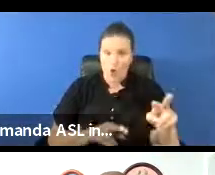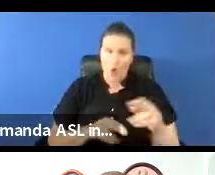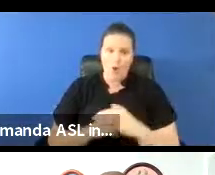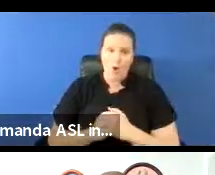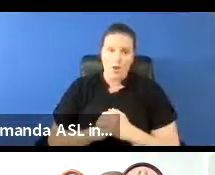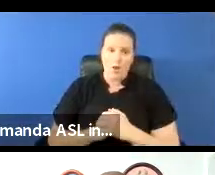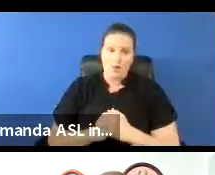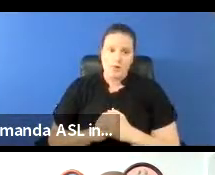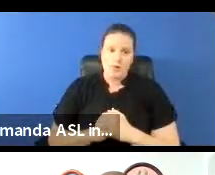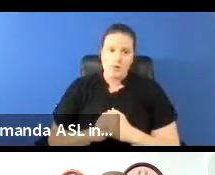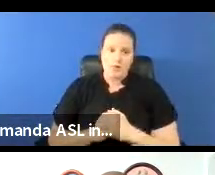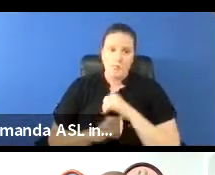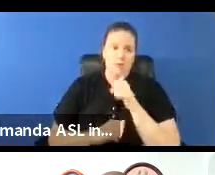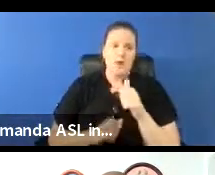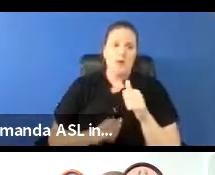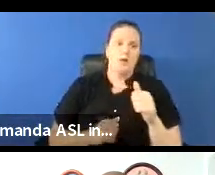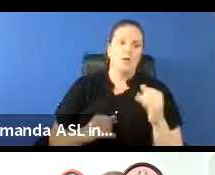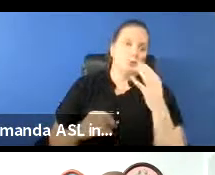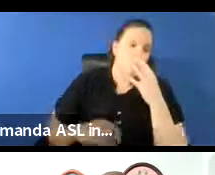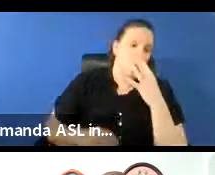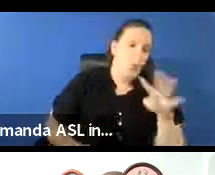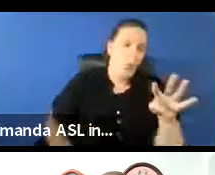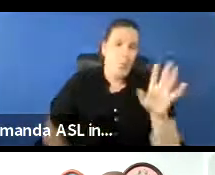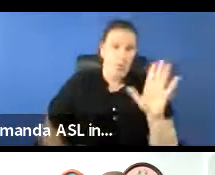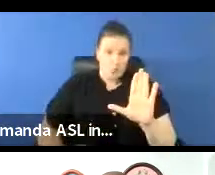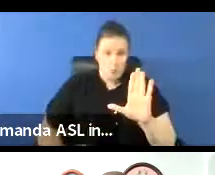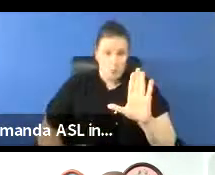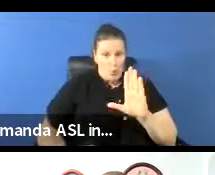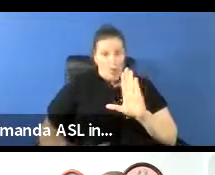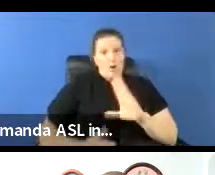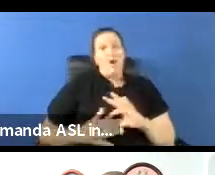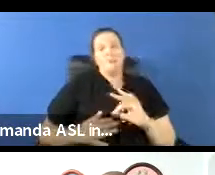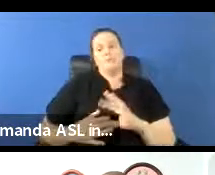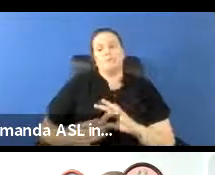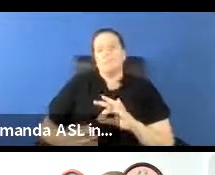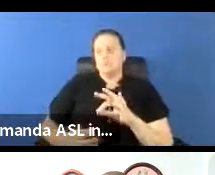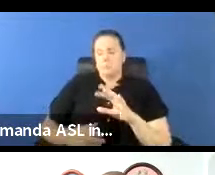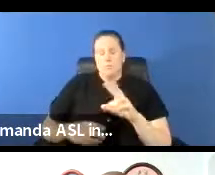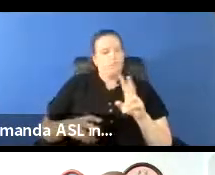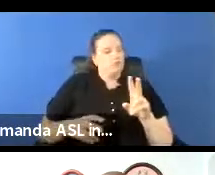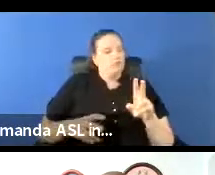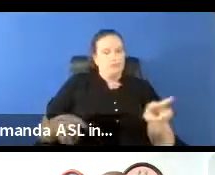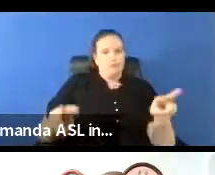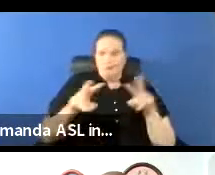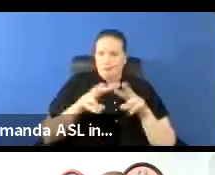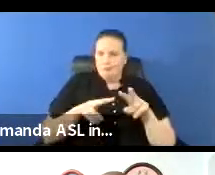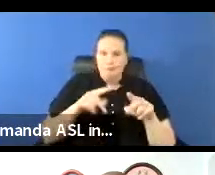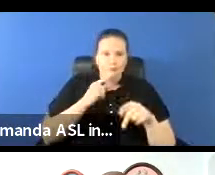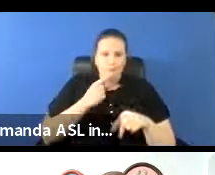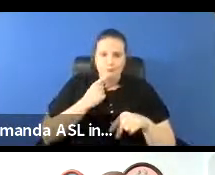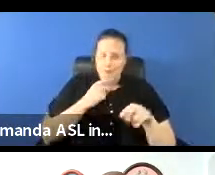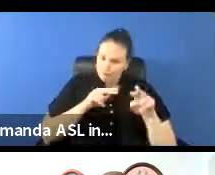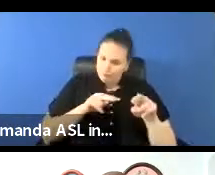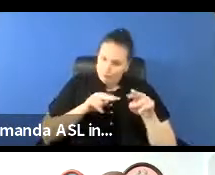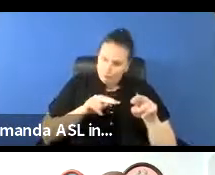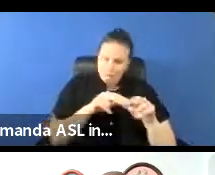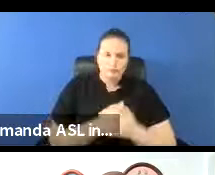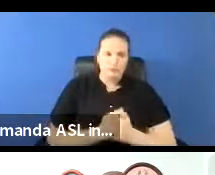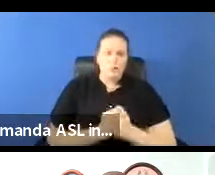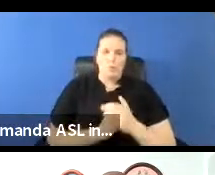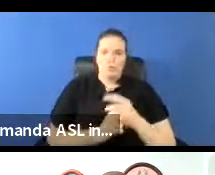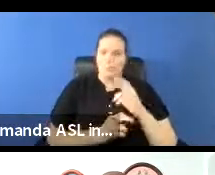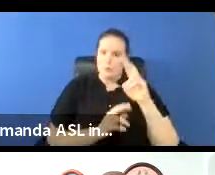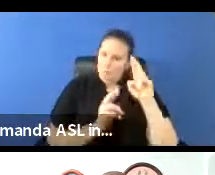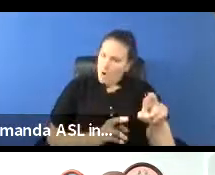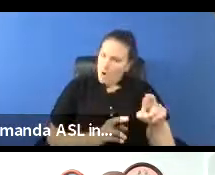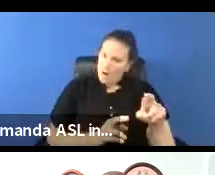not ignoring these comments. We are looking at them seriously, and we are responding